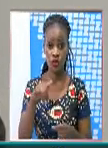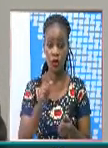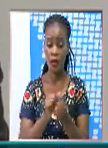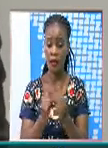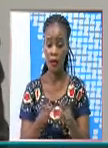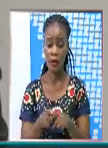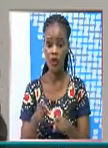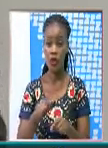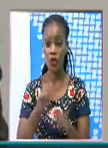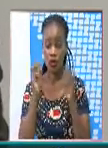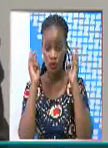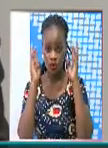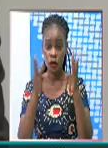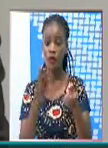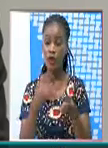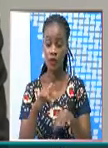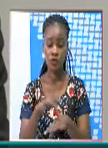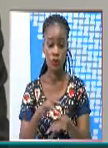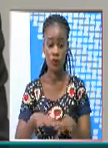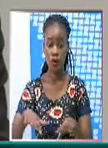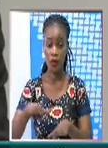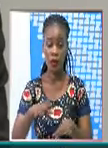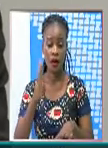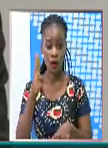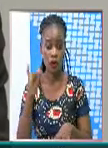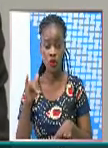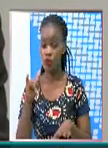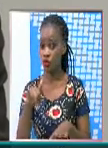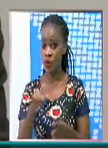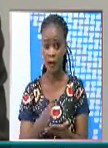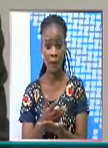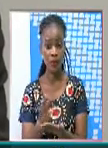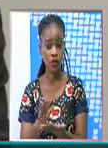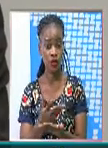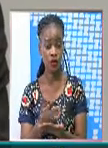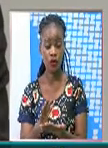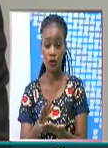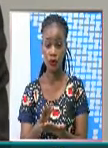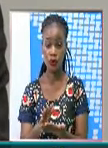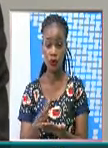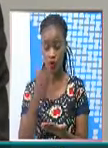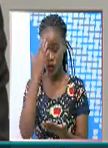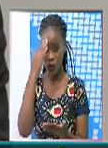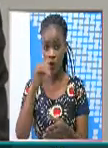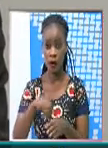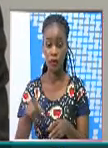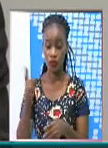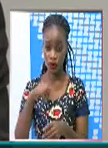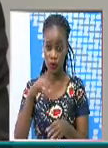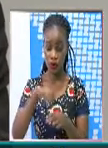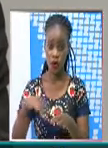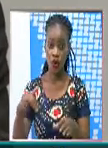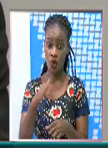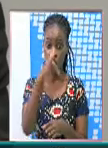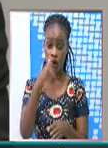you need in order to meet the need of that market and to be a reliable supplier. You imagine a plane coming to Uganda